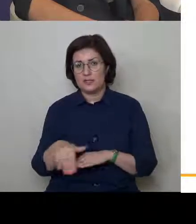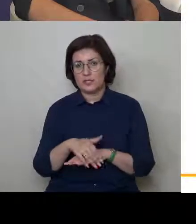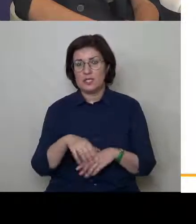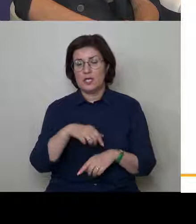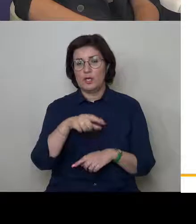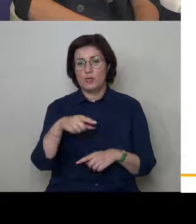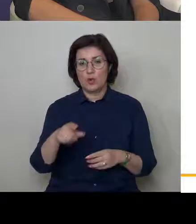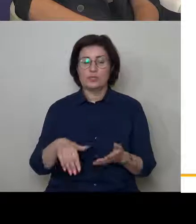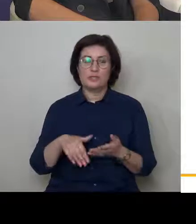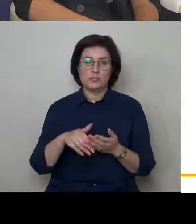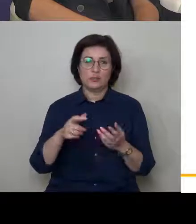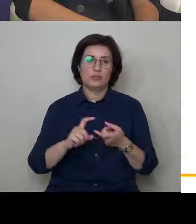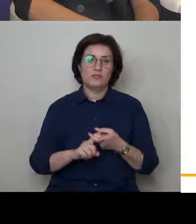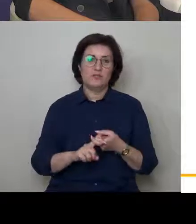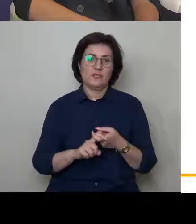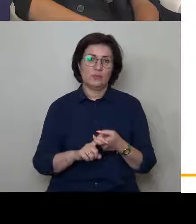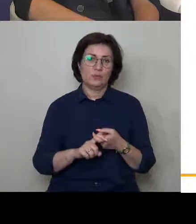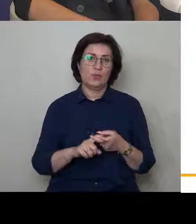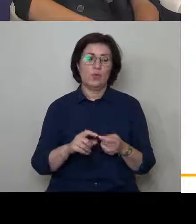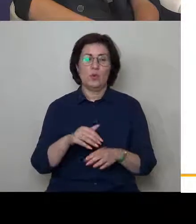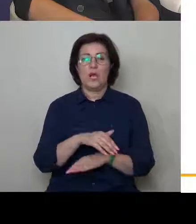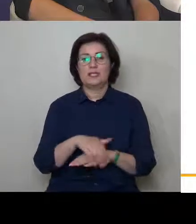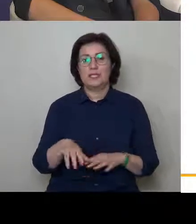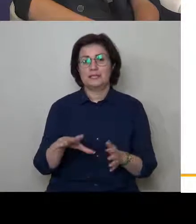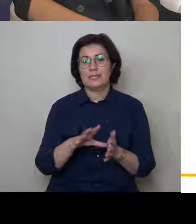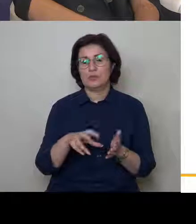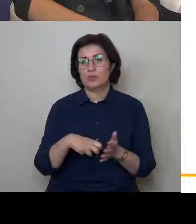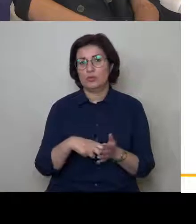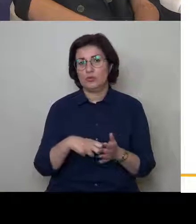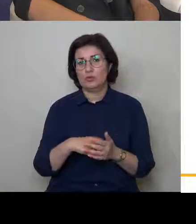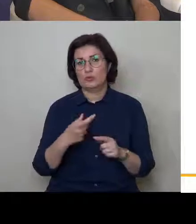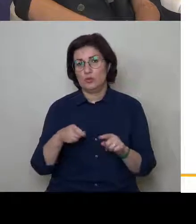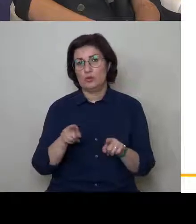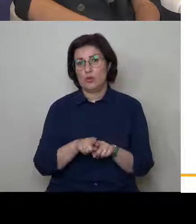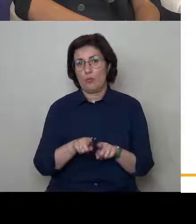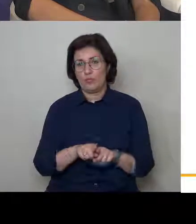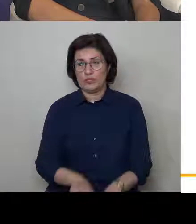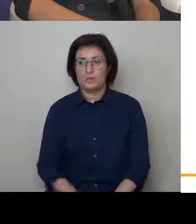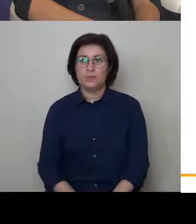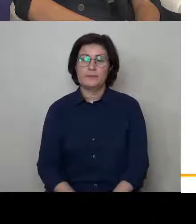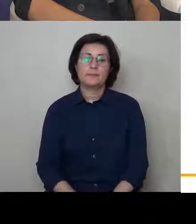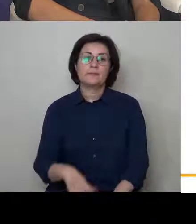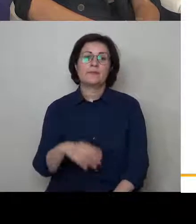the formal contact address, the email address, etc.